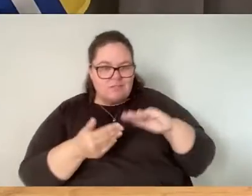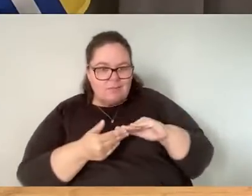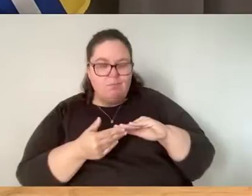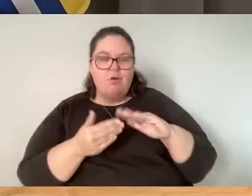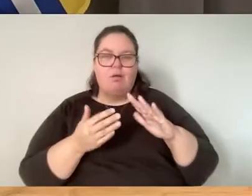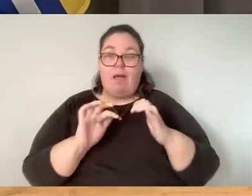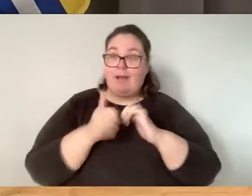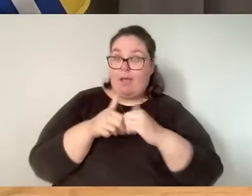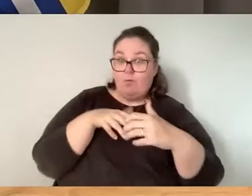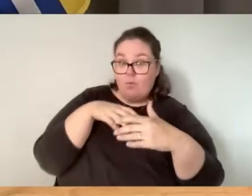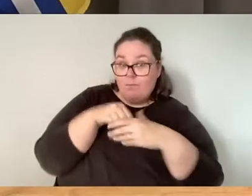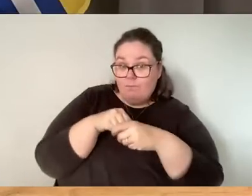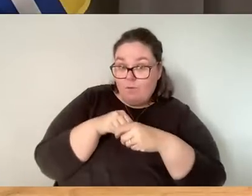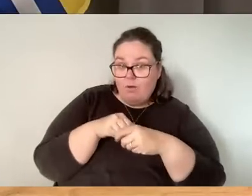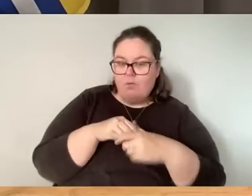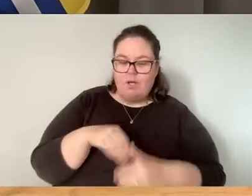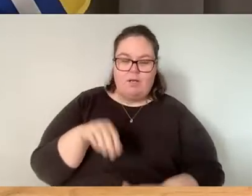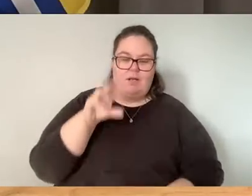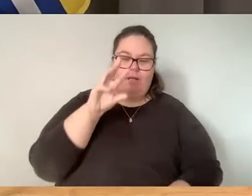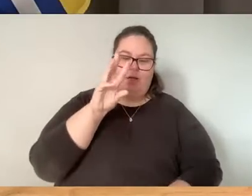at